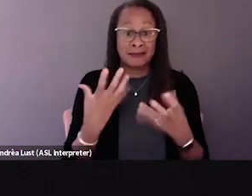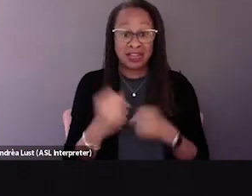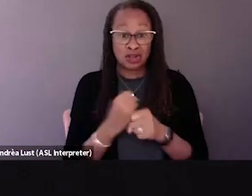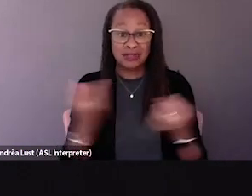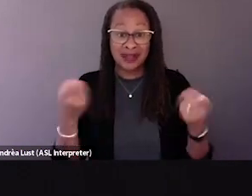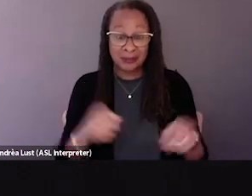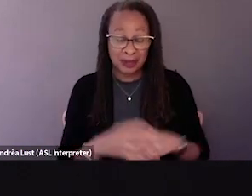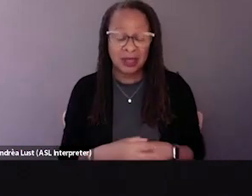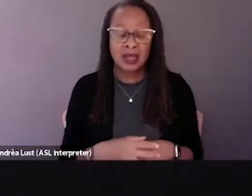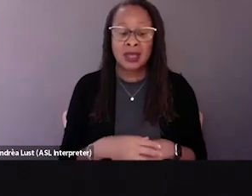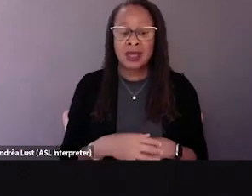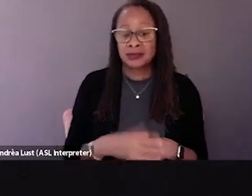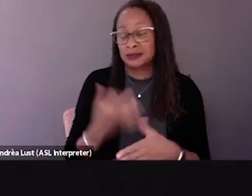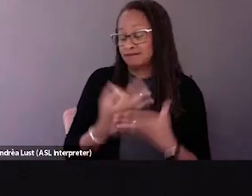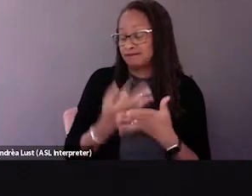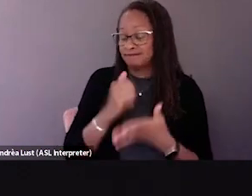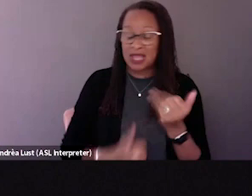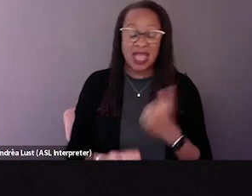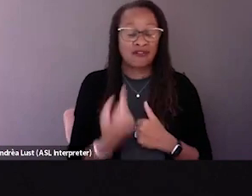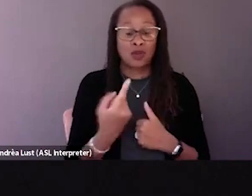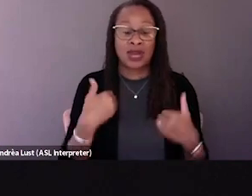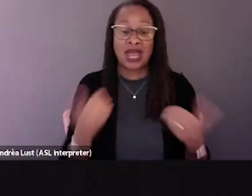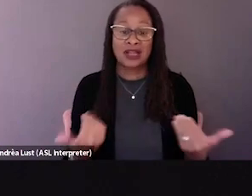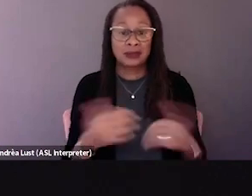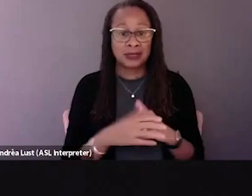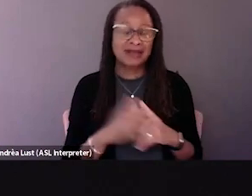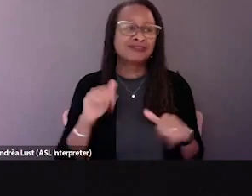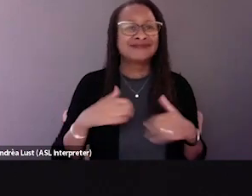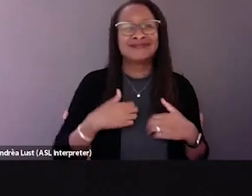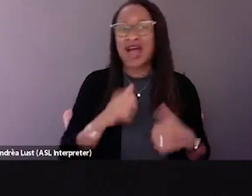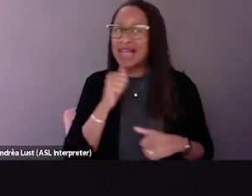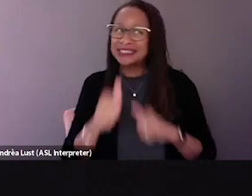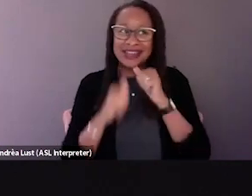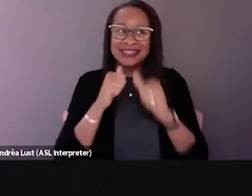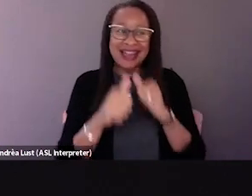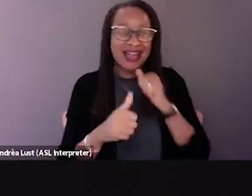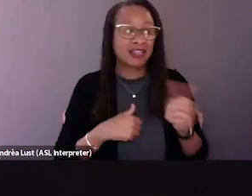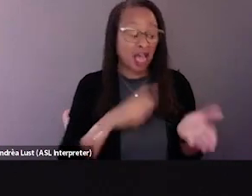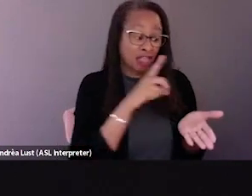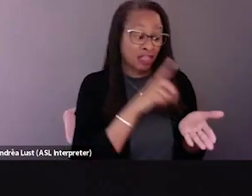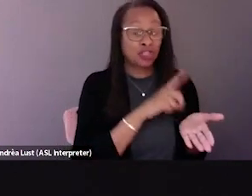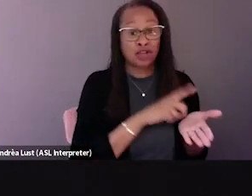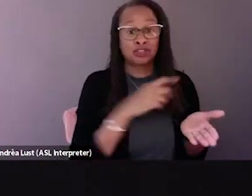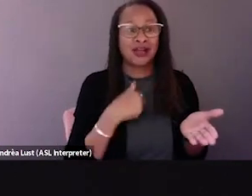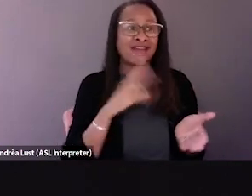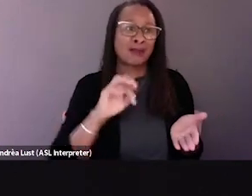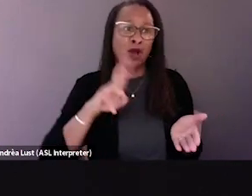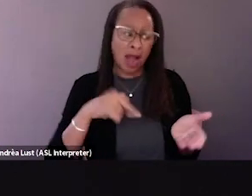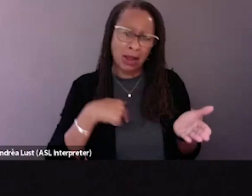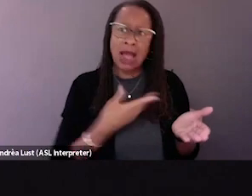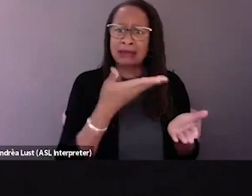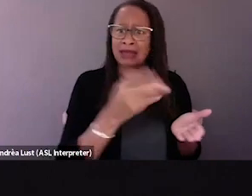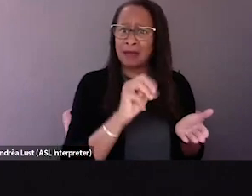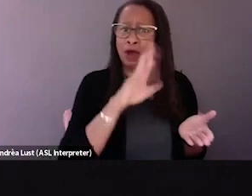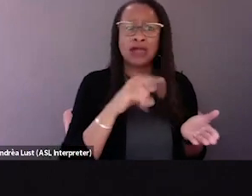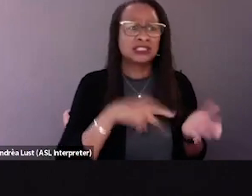on, was the fact that everybody had a little bit of plausible deniability. The doctors had an MRI that they could point to and be like, hey, this